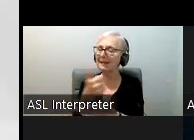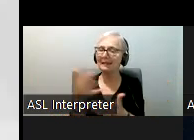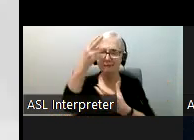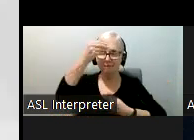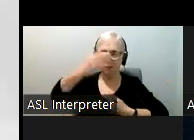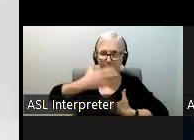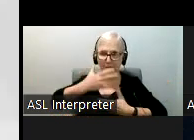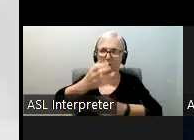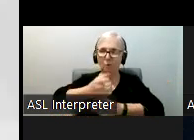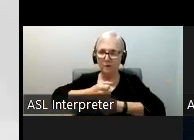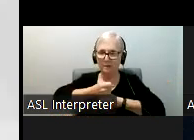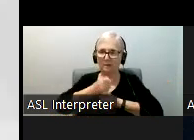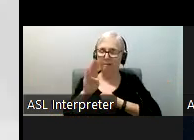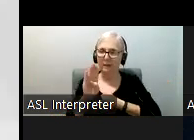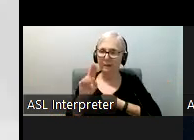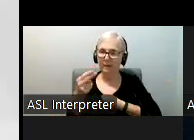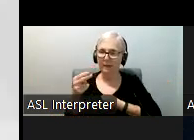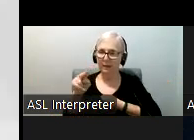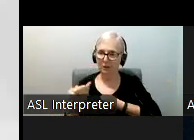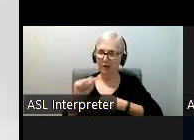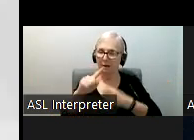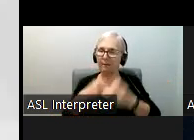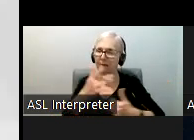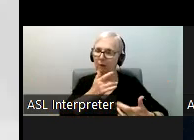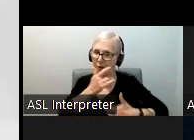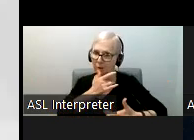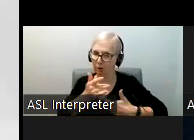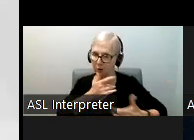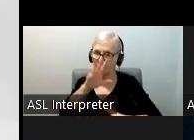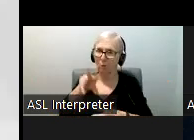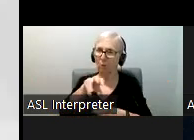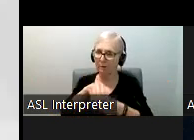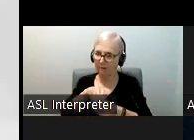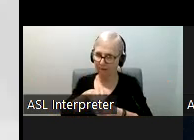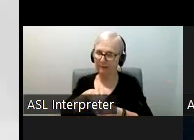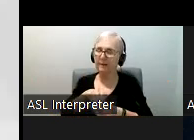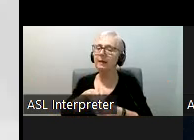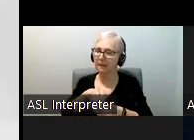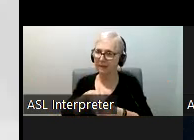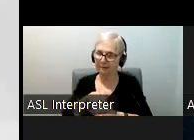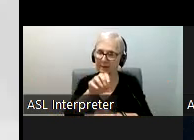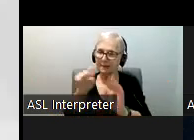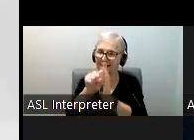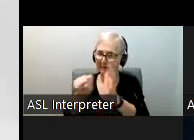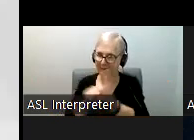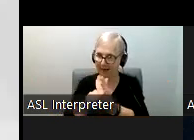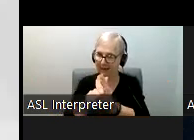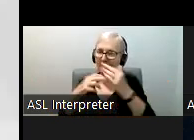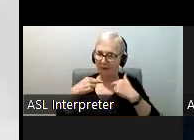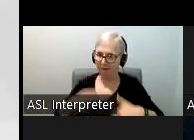information received by BHA about a concern within our state's behavioral health system. And